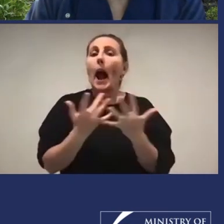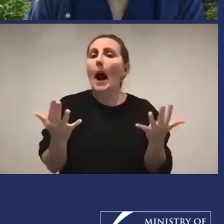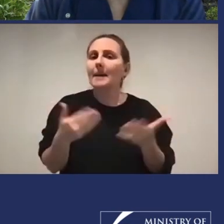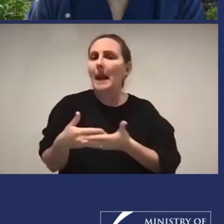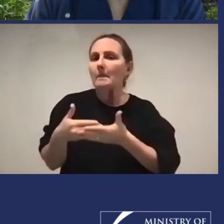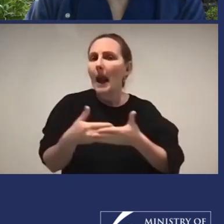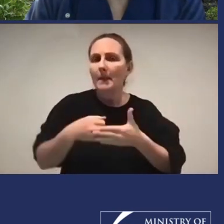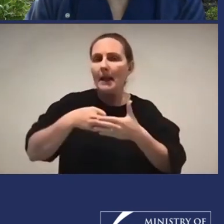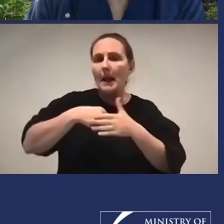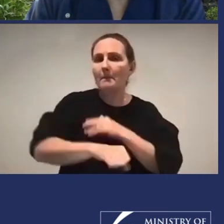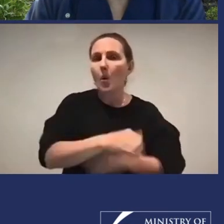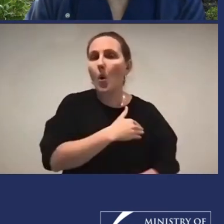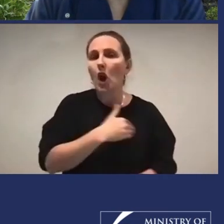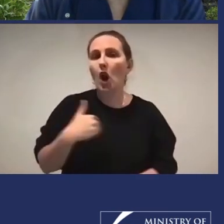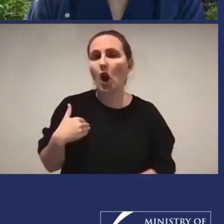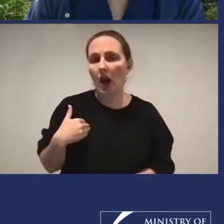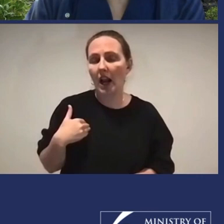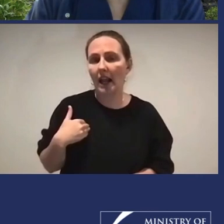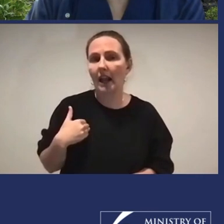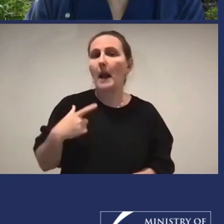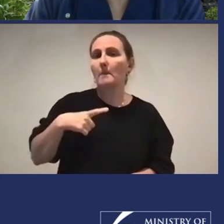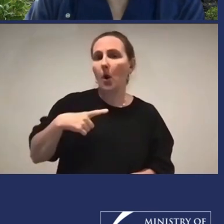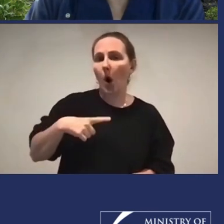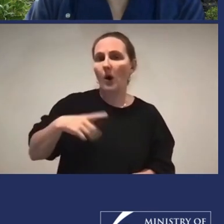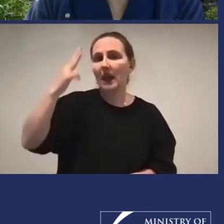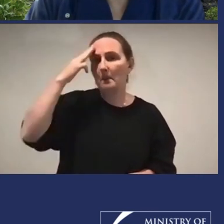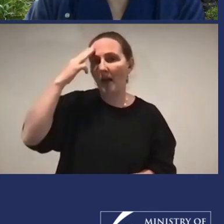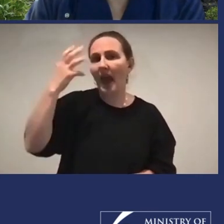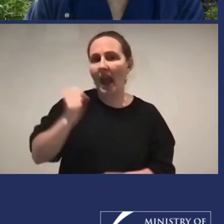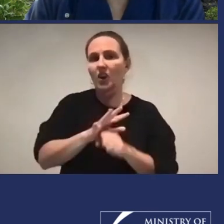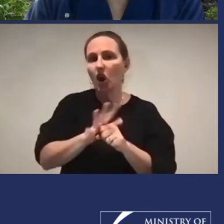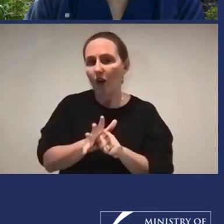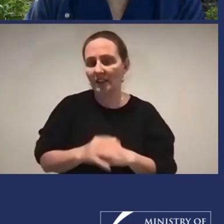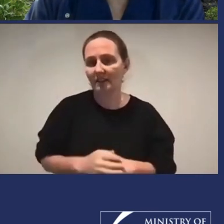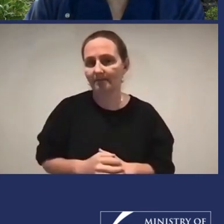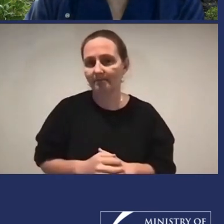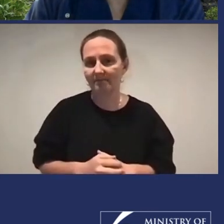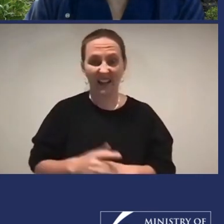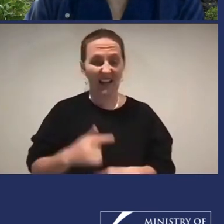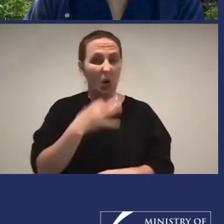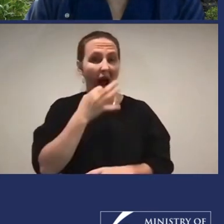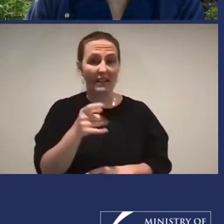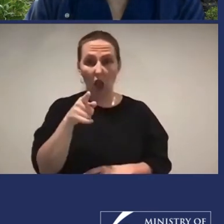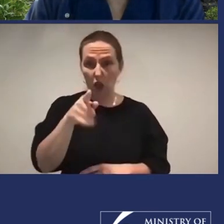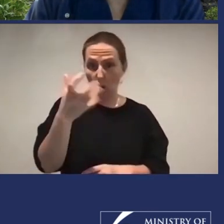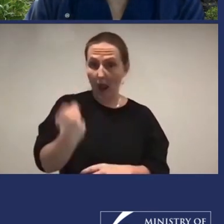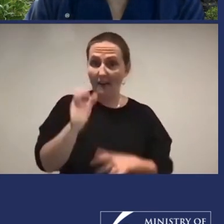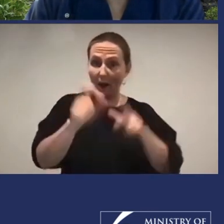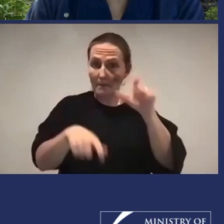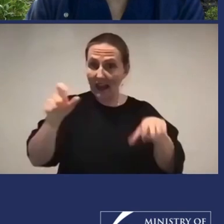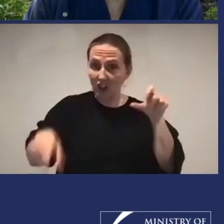to COVID in mum? So I think it's about, you know, patients that you're seeing in hospital that have COVID and what that means for their